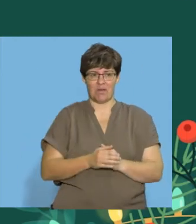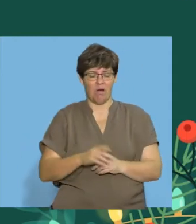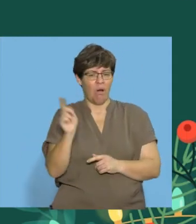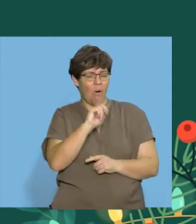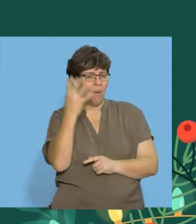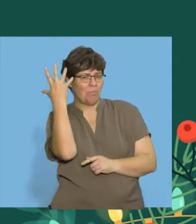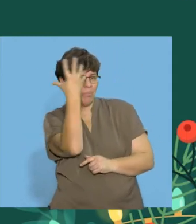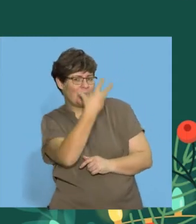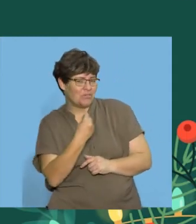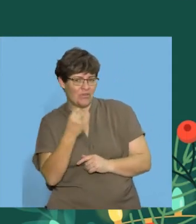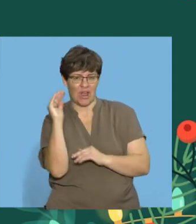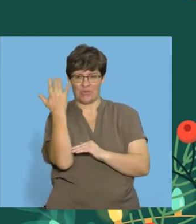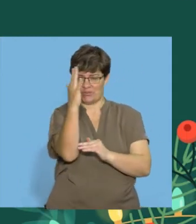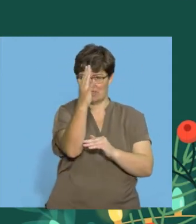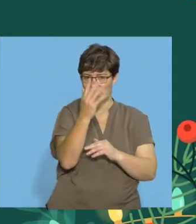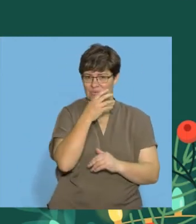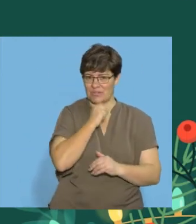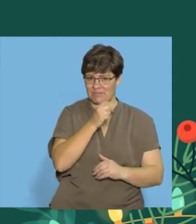what a pretty Christmas tree!